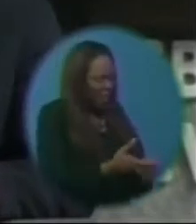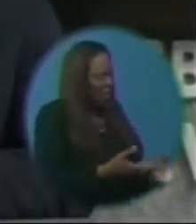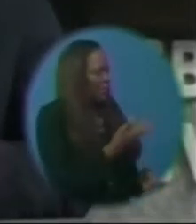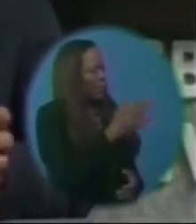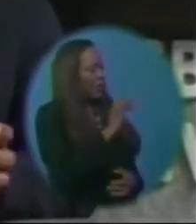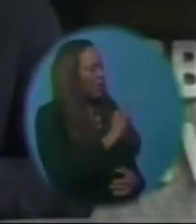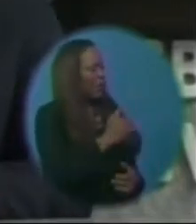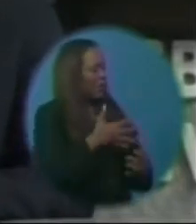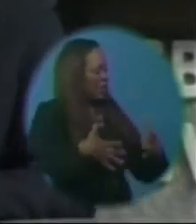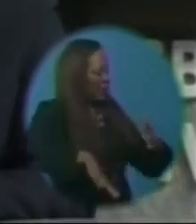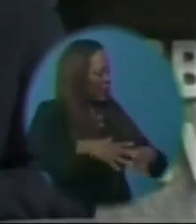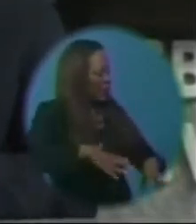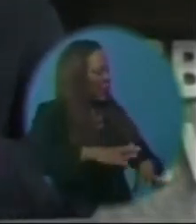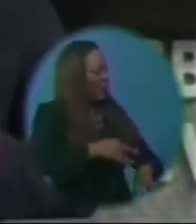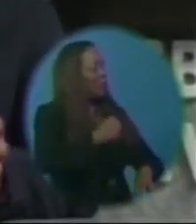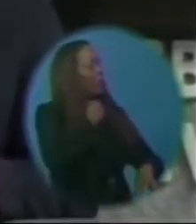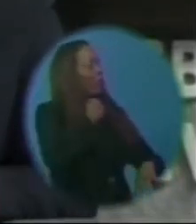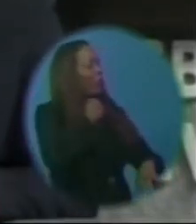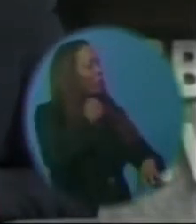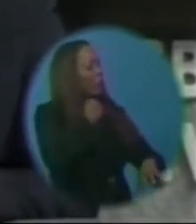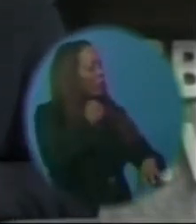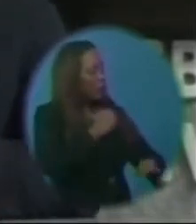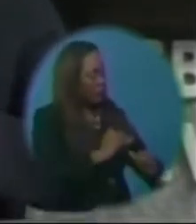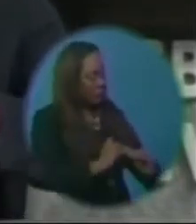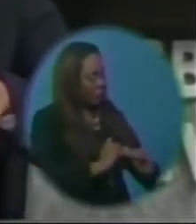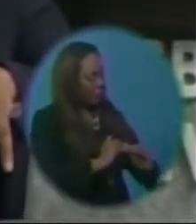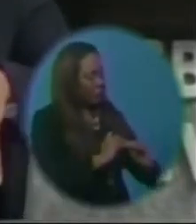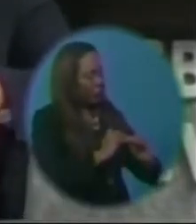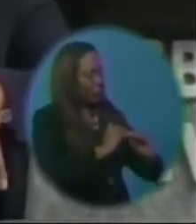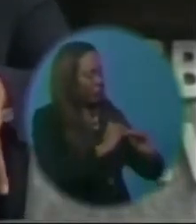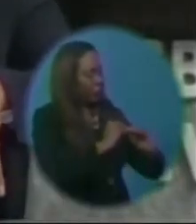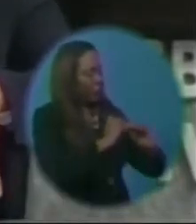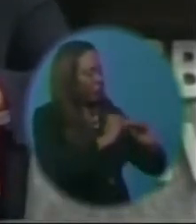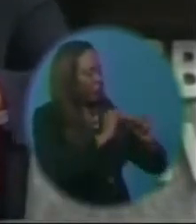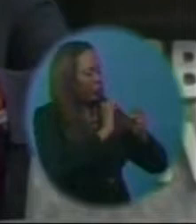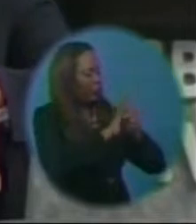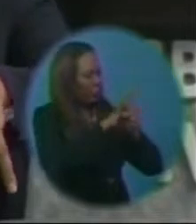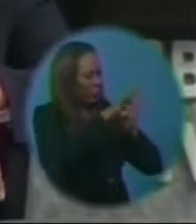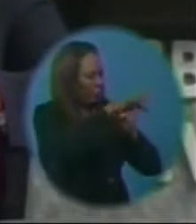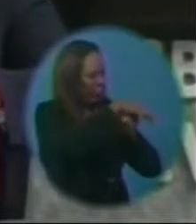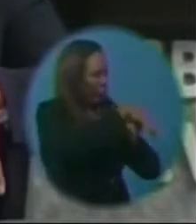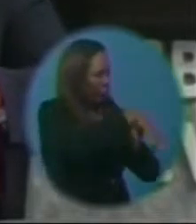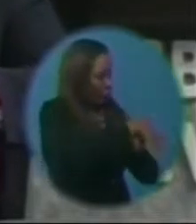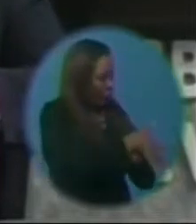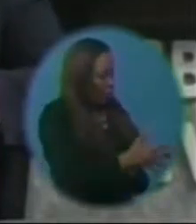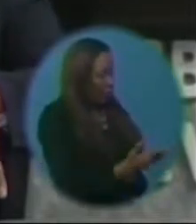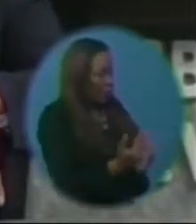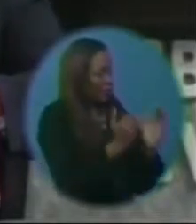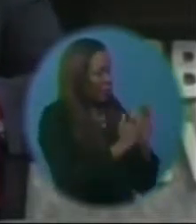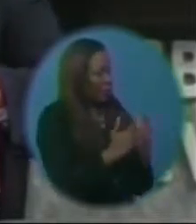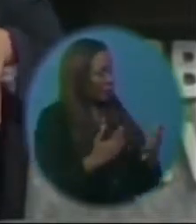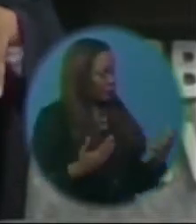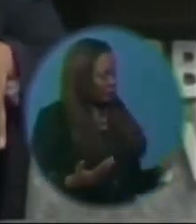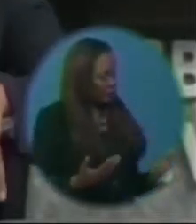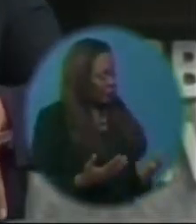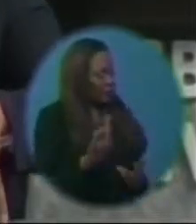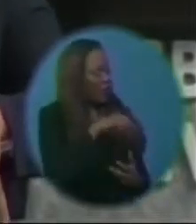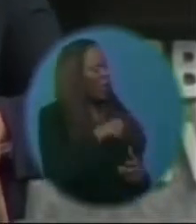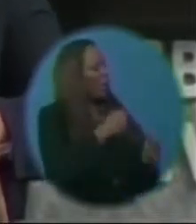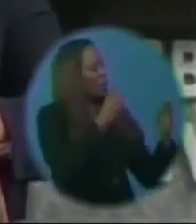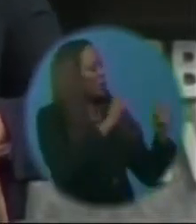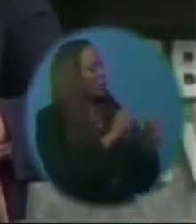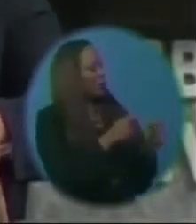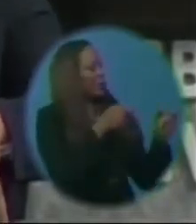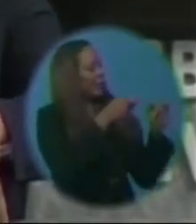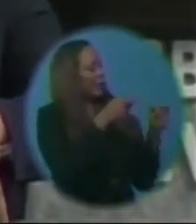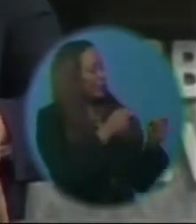where we've created baskets, we've repaired the pump, we have modified the access in the influent chamber in terms of where